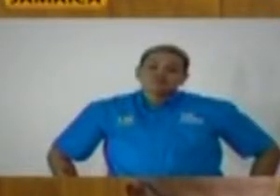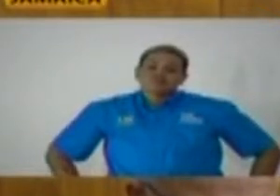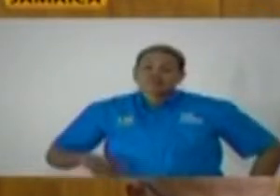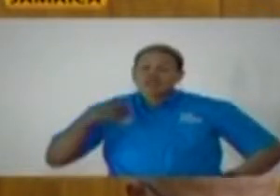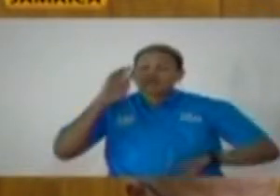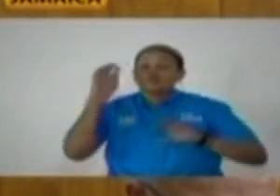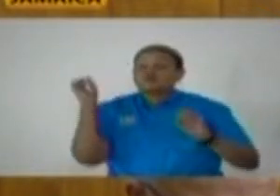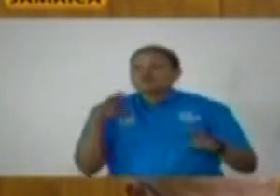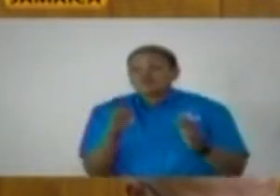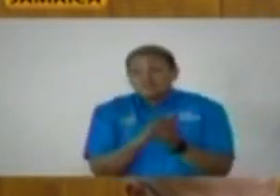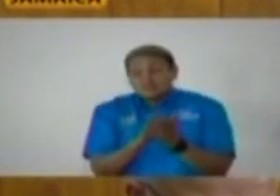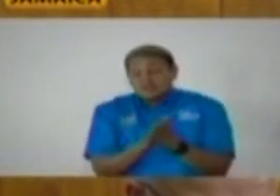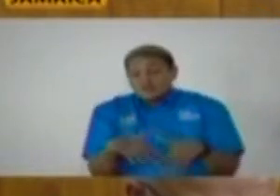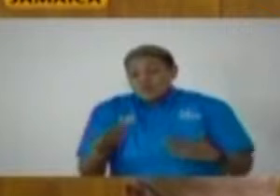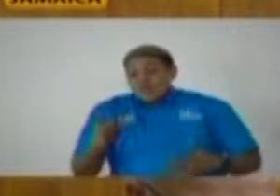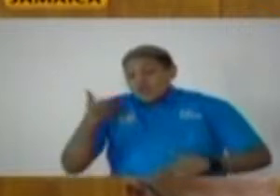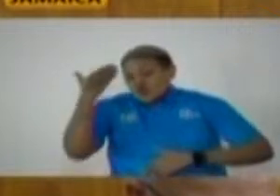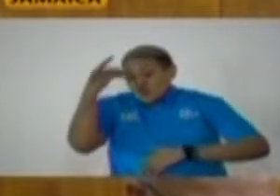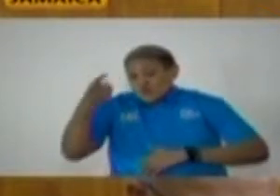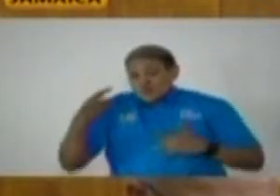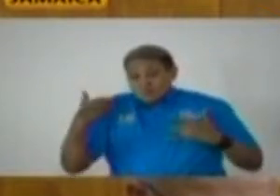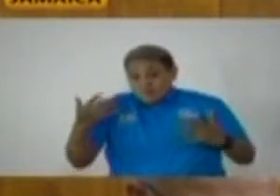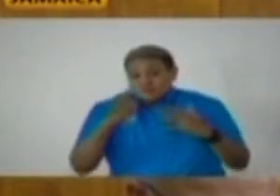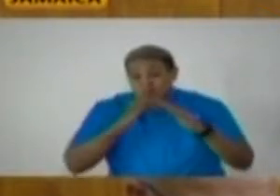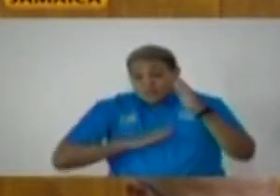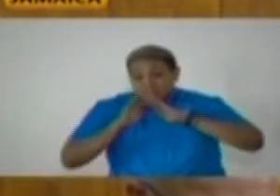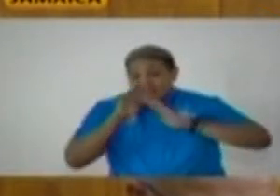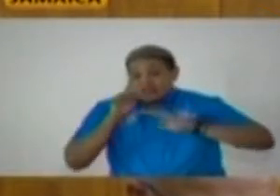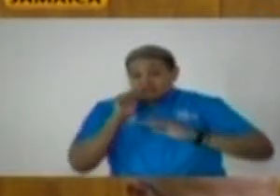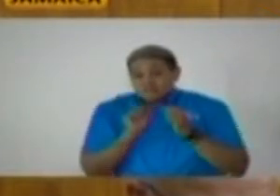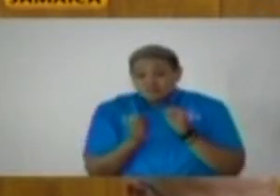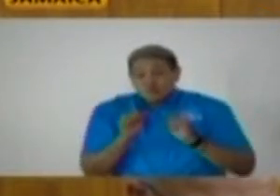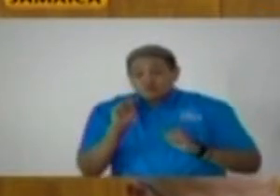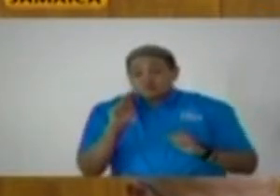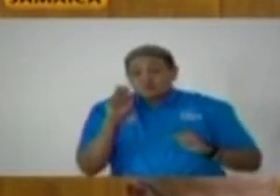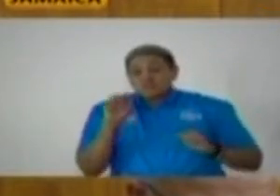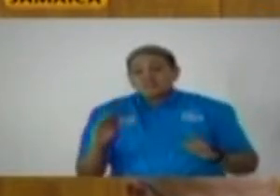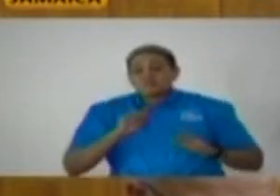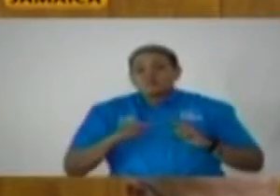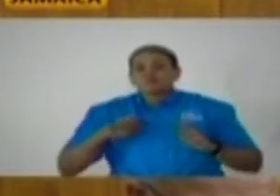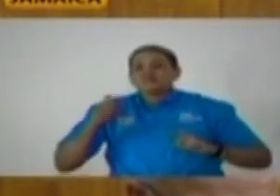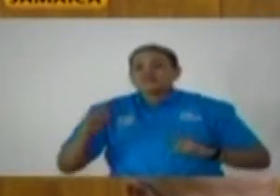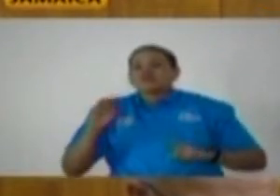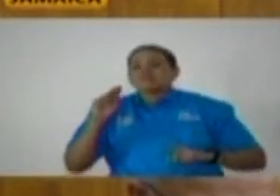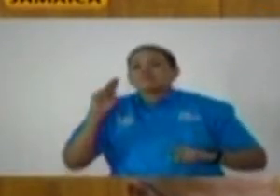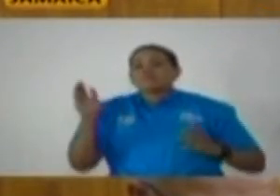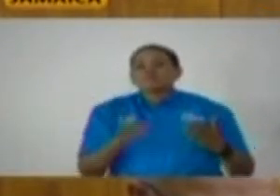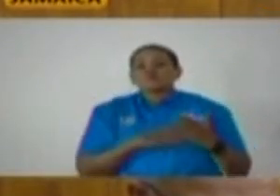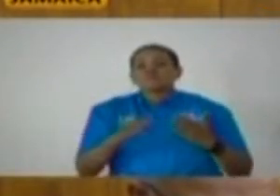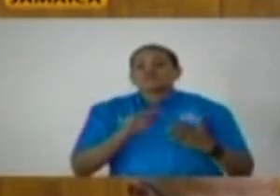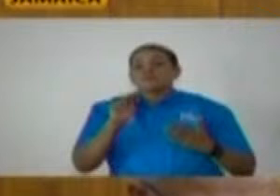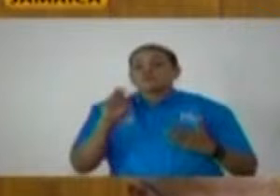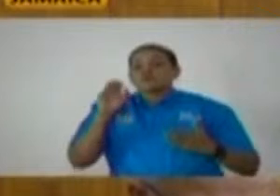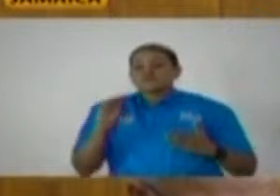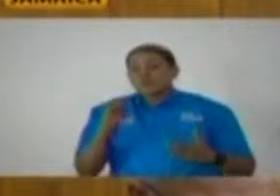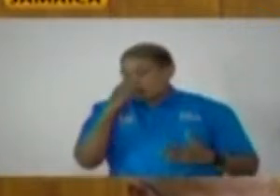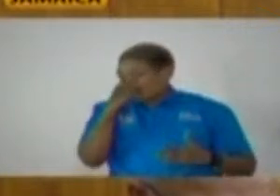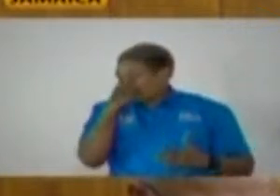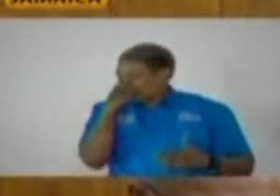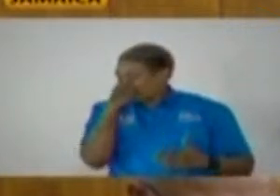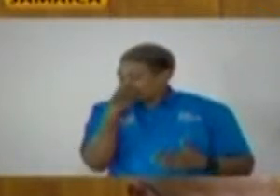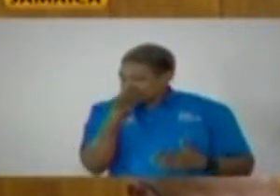Madam Speaker, I know you're moving to develop a sports museum, but we also need a music museum. And